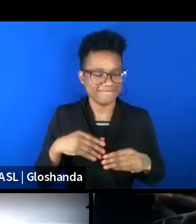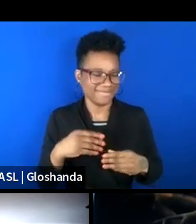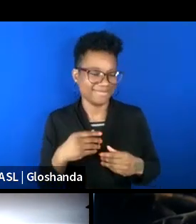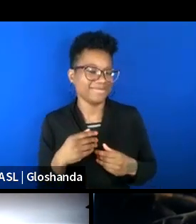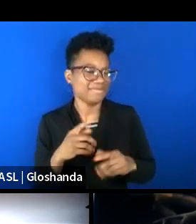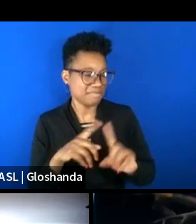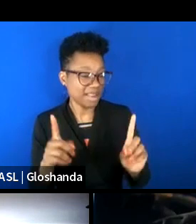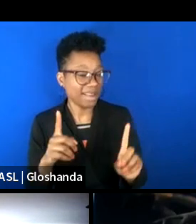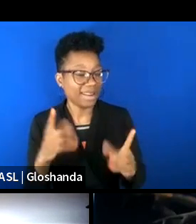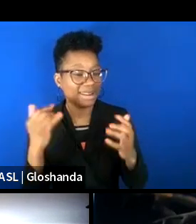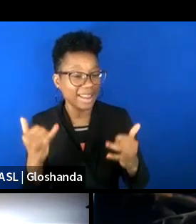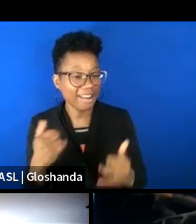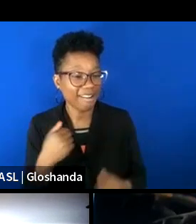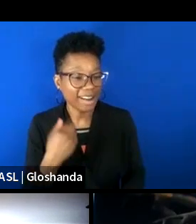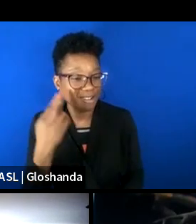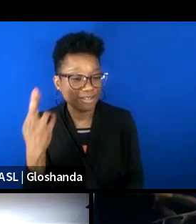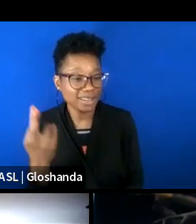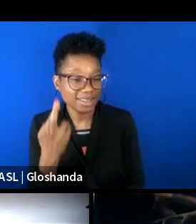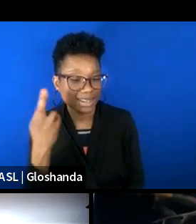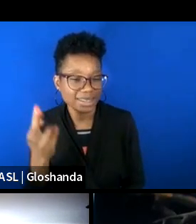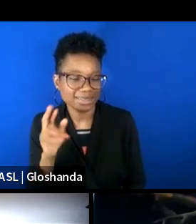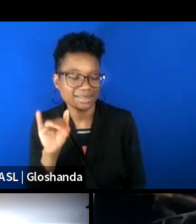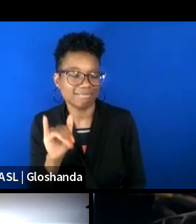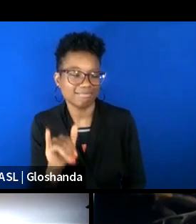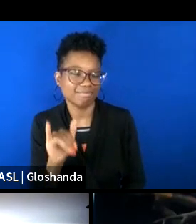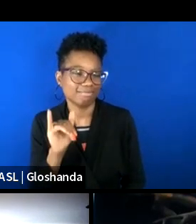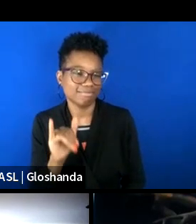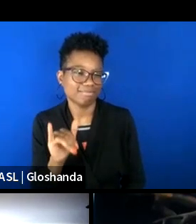but I realized that